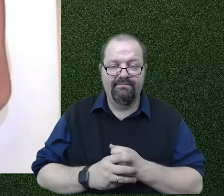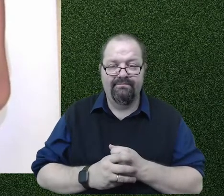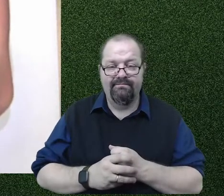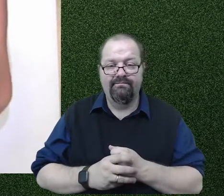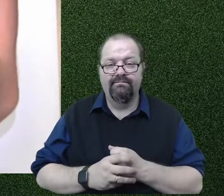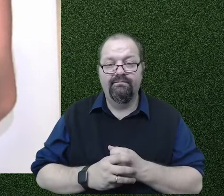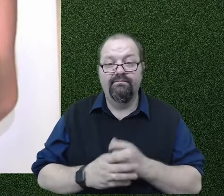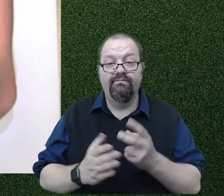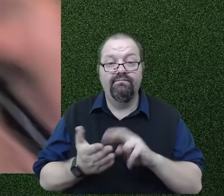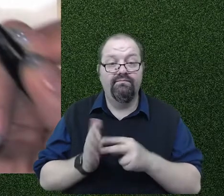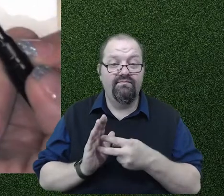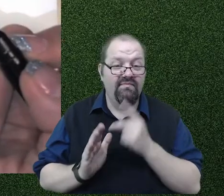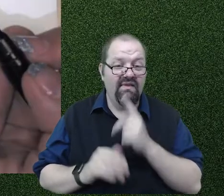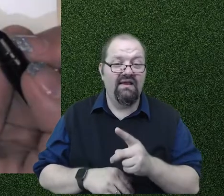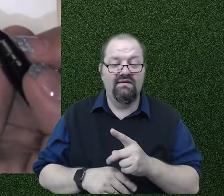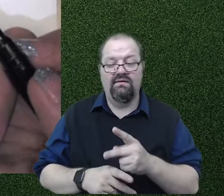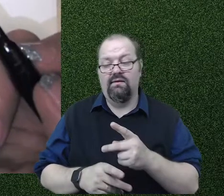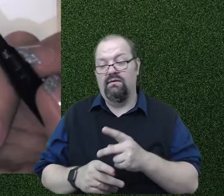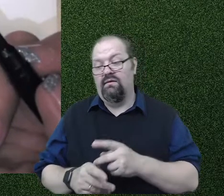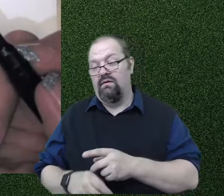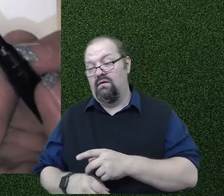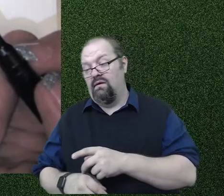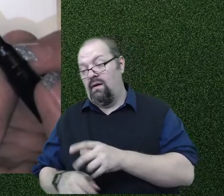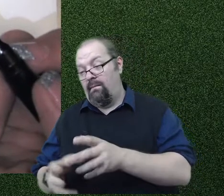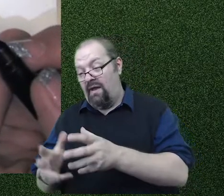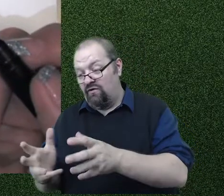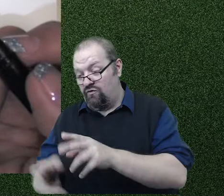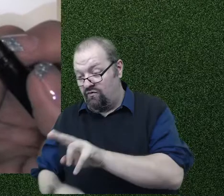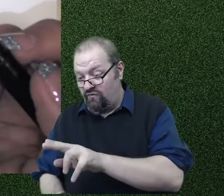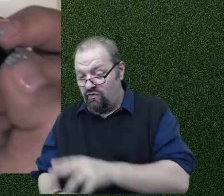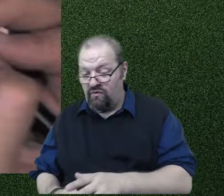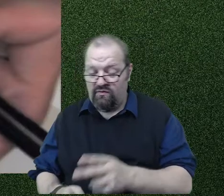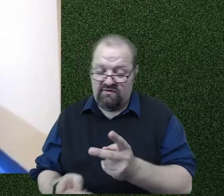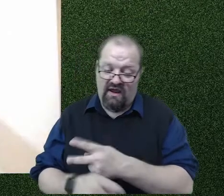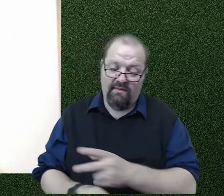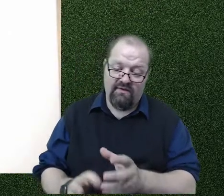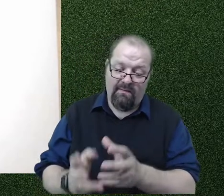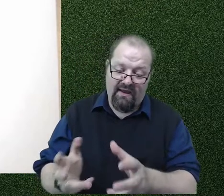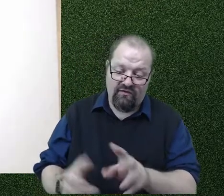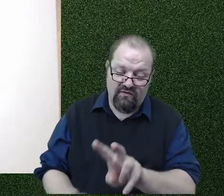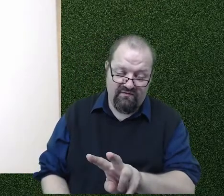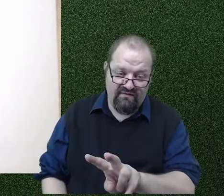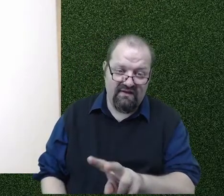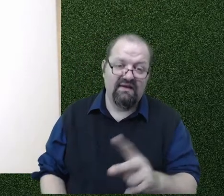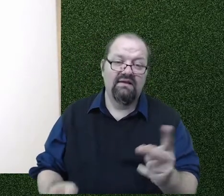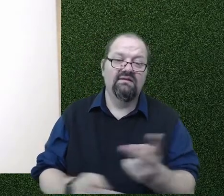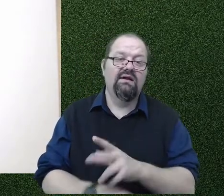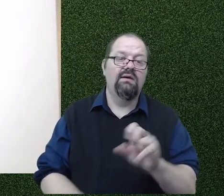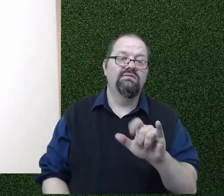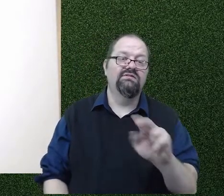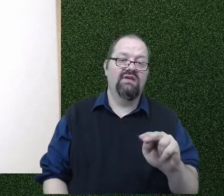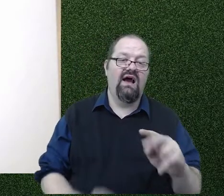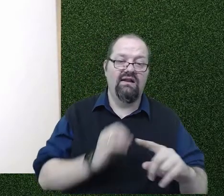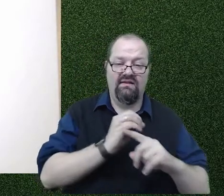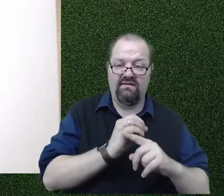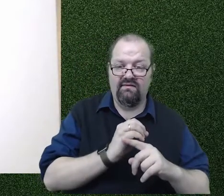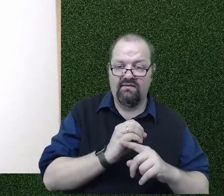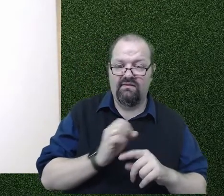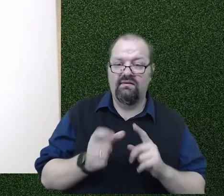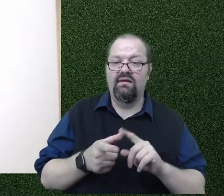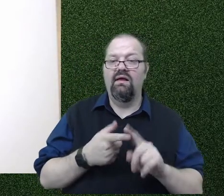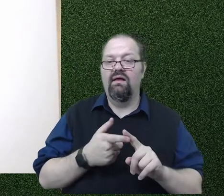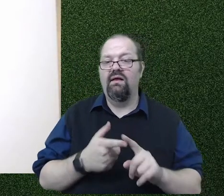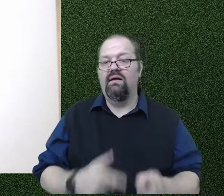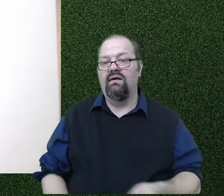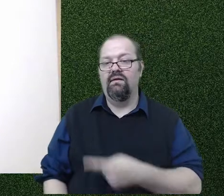which is the magnitude of u times the magnitude of v times the sine of the angle between them. The area of the triangle, it's just half the